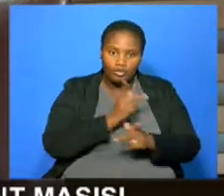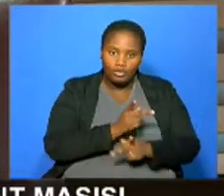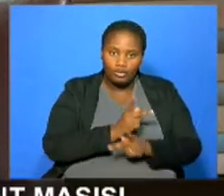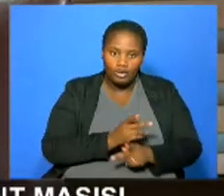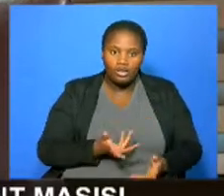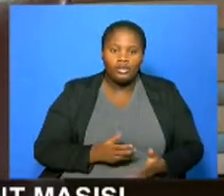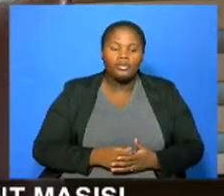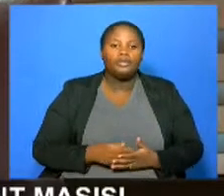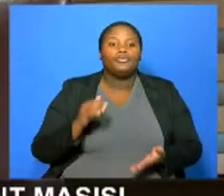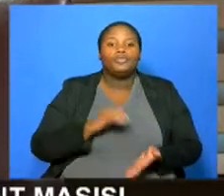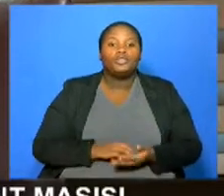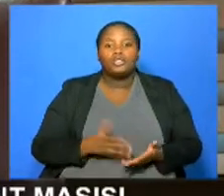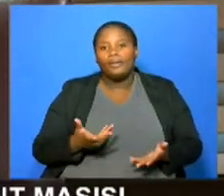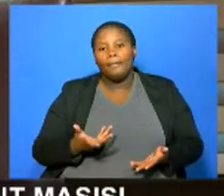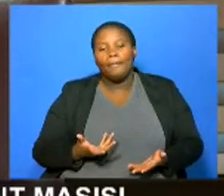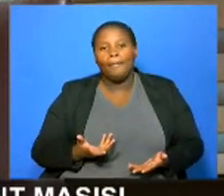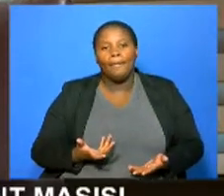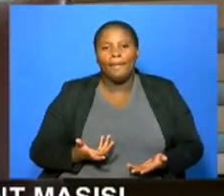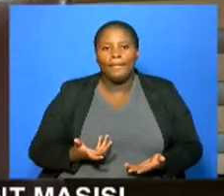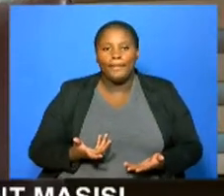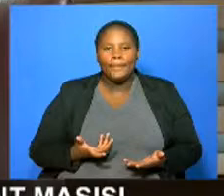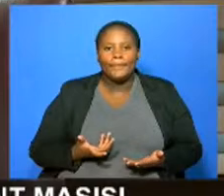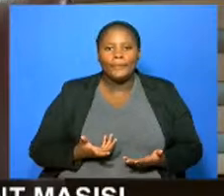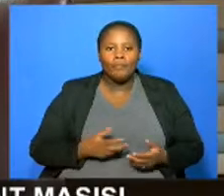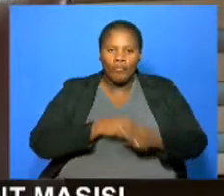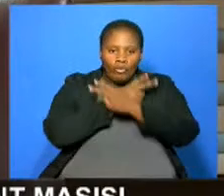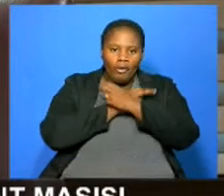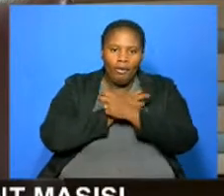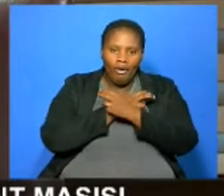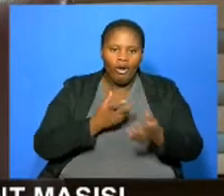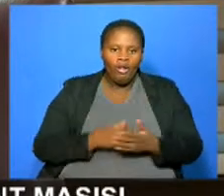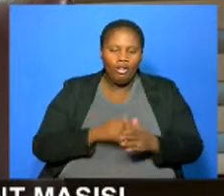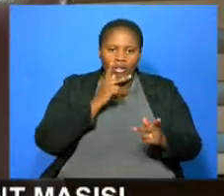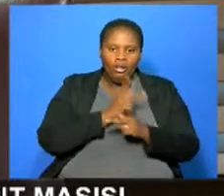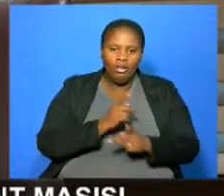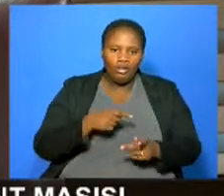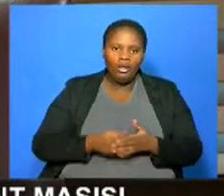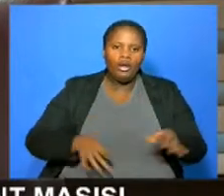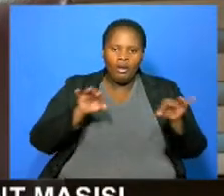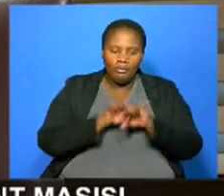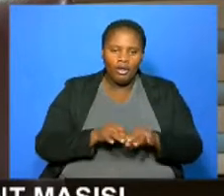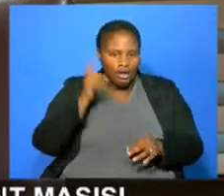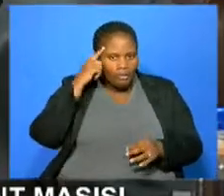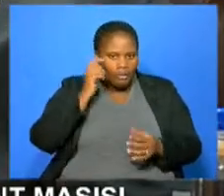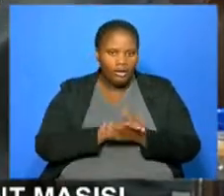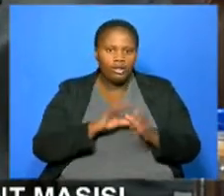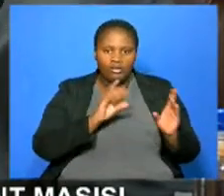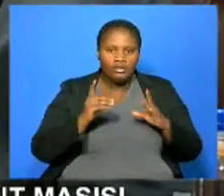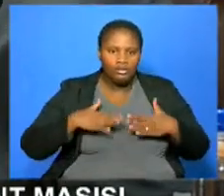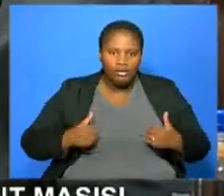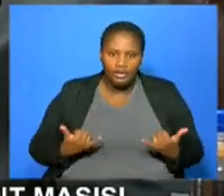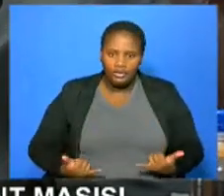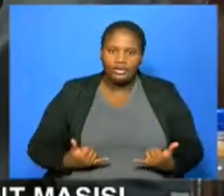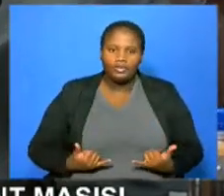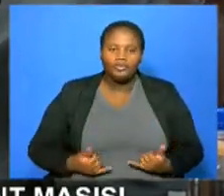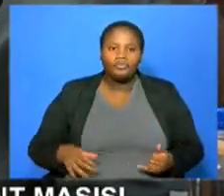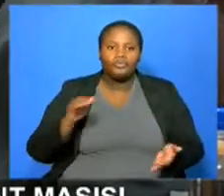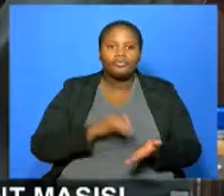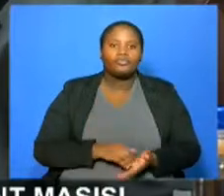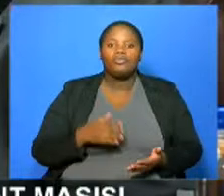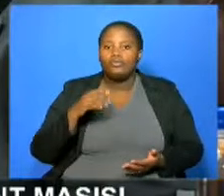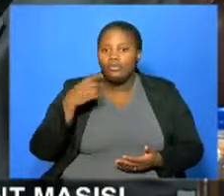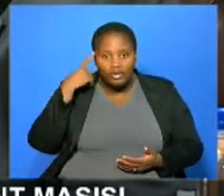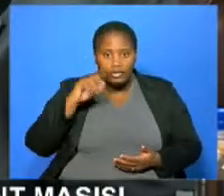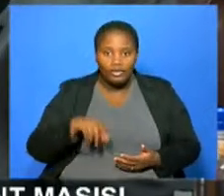and, you know, security cooperation matters. I think it's done very well so far. As the host of the headquarters